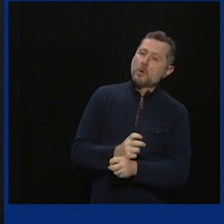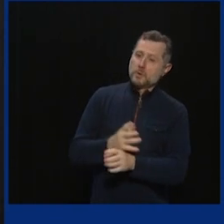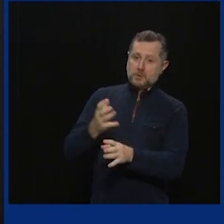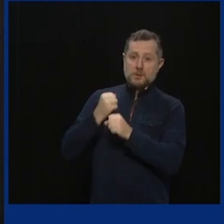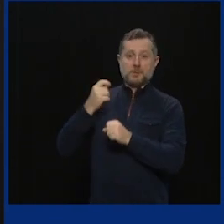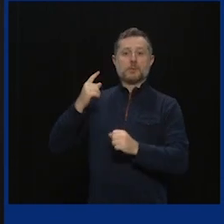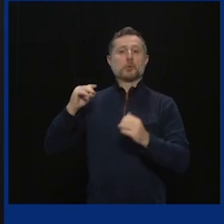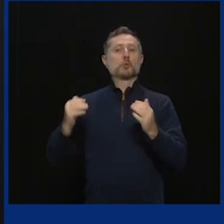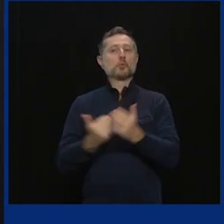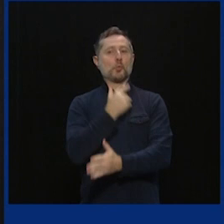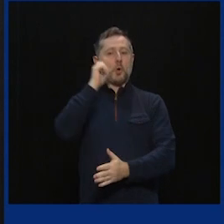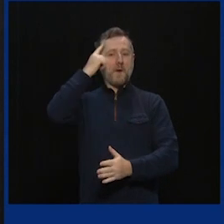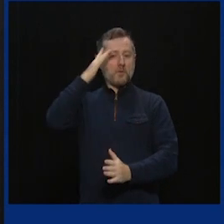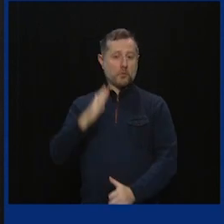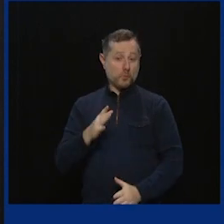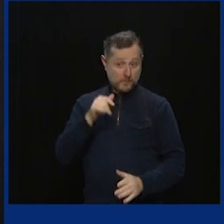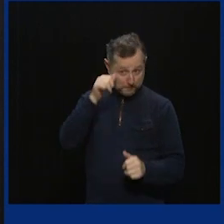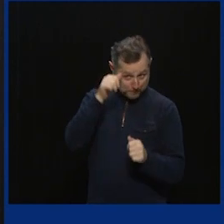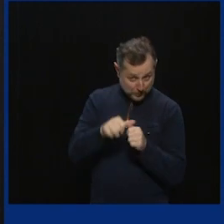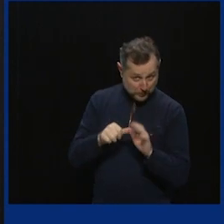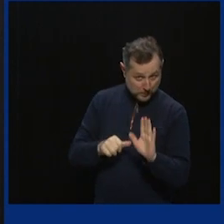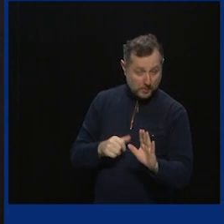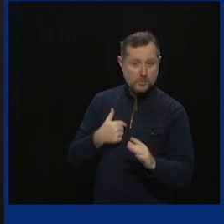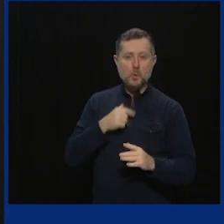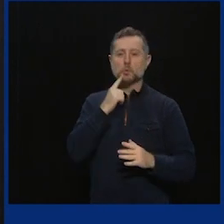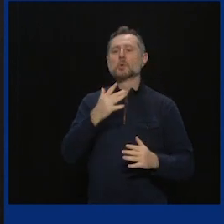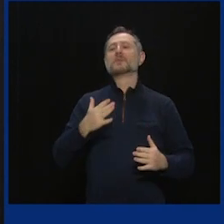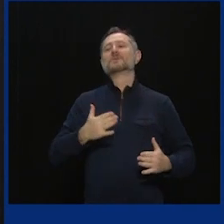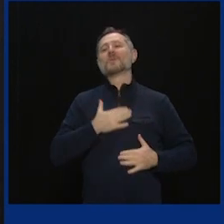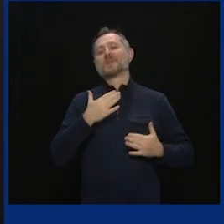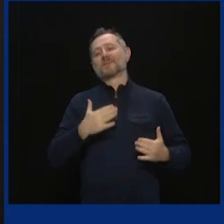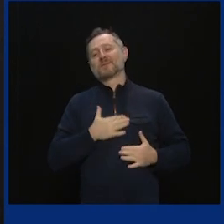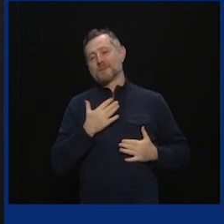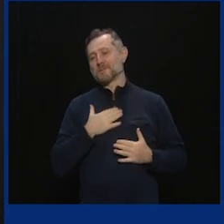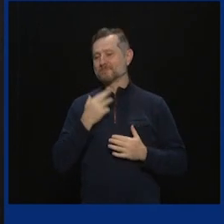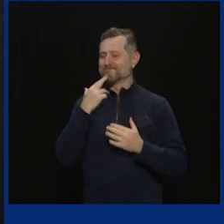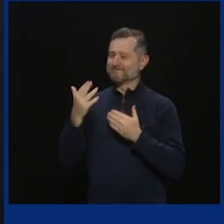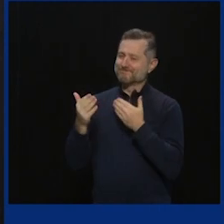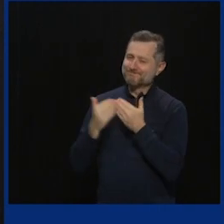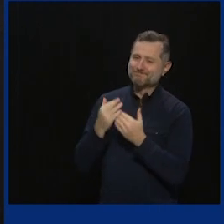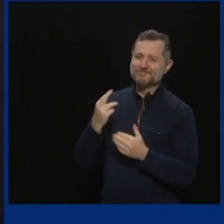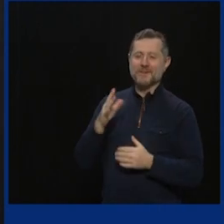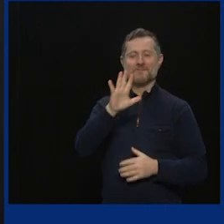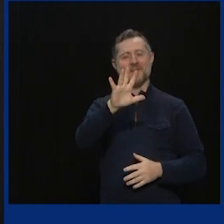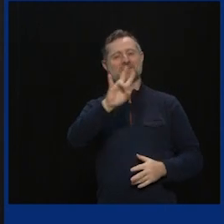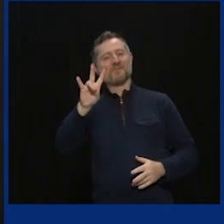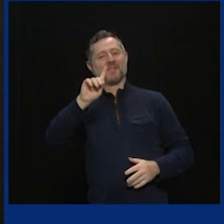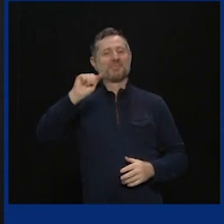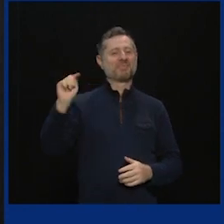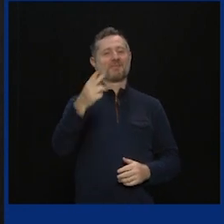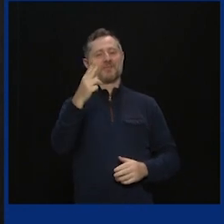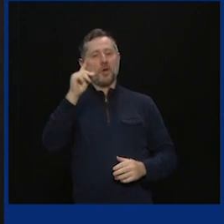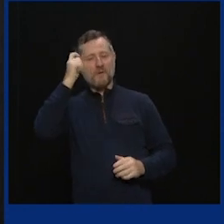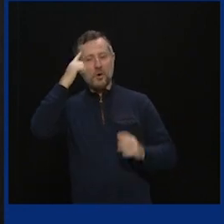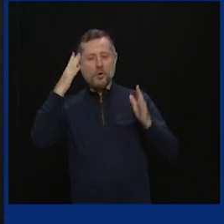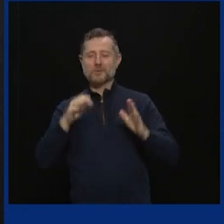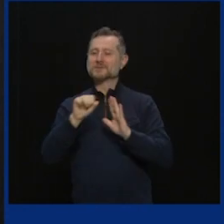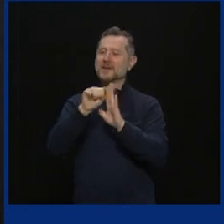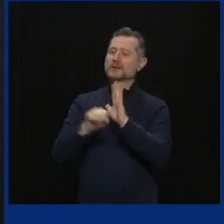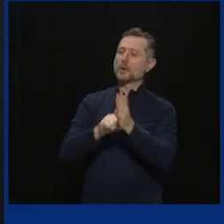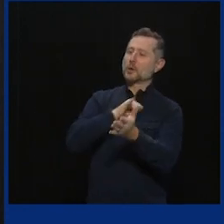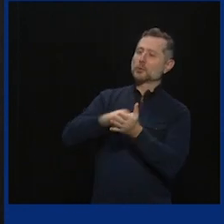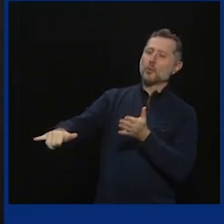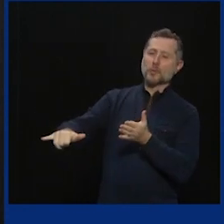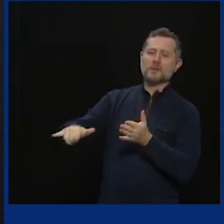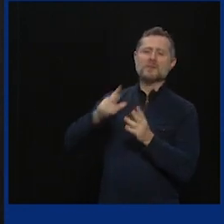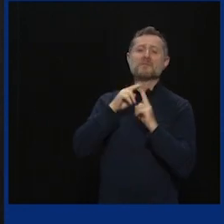And I'm so glad that it's my friend and the 57th governor of New York, the very, very fabulous